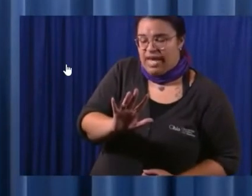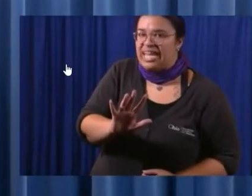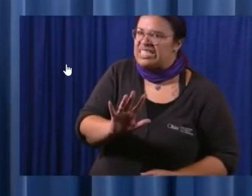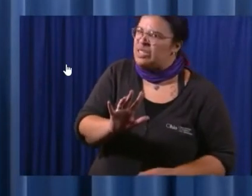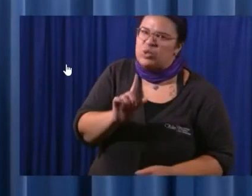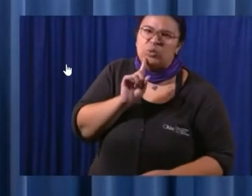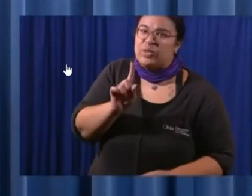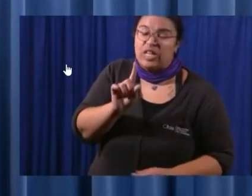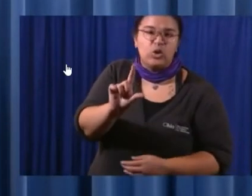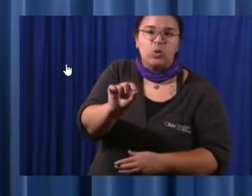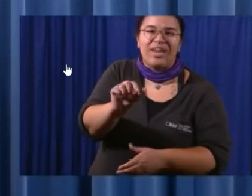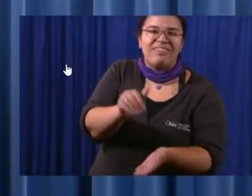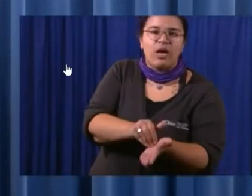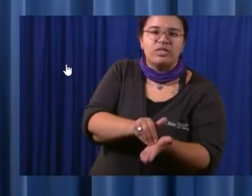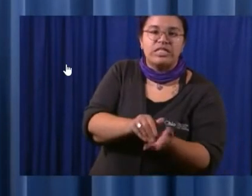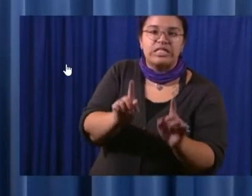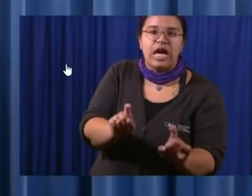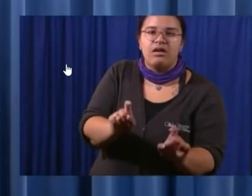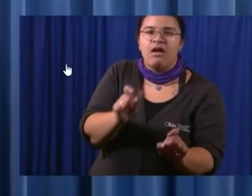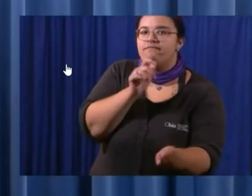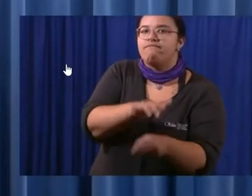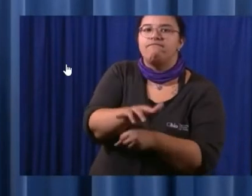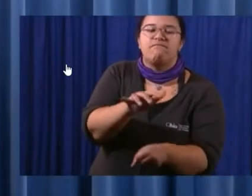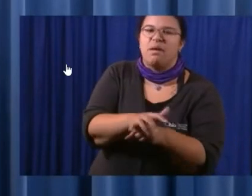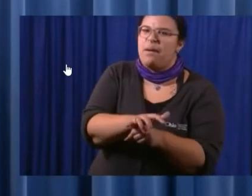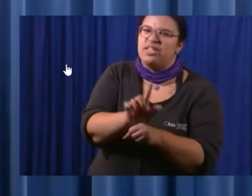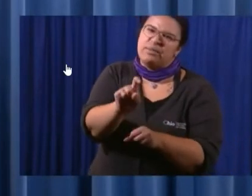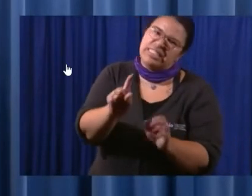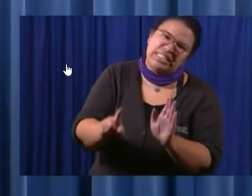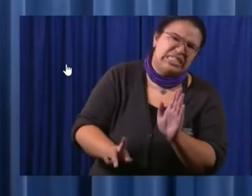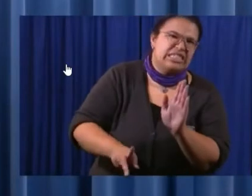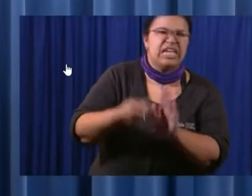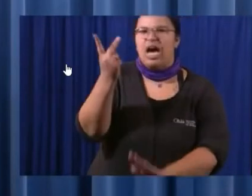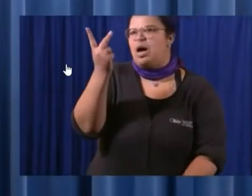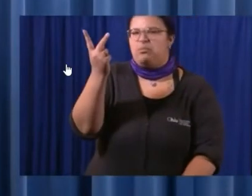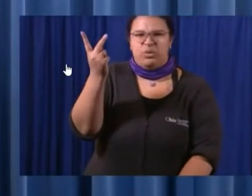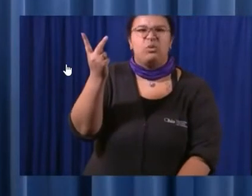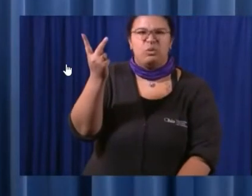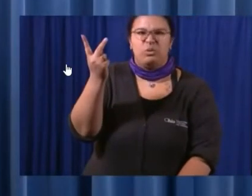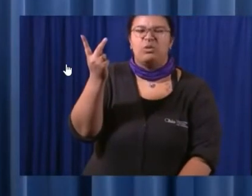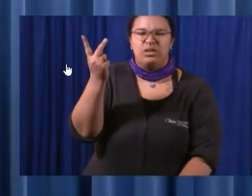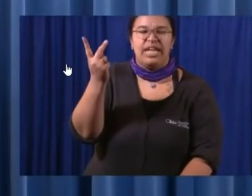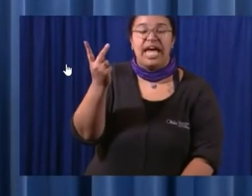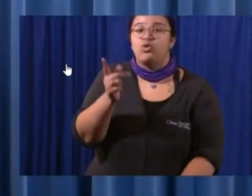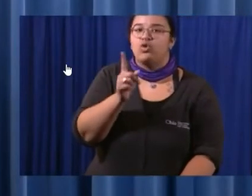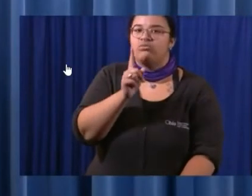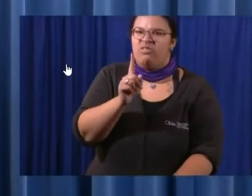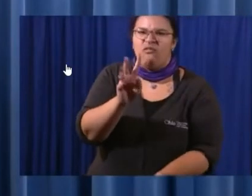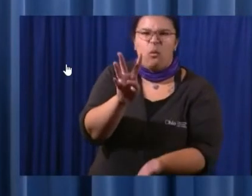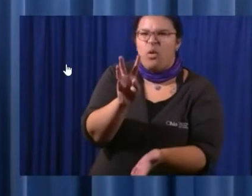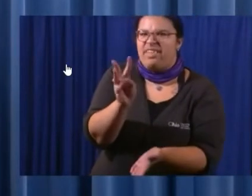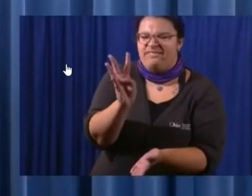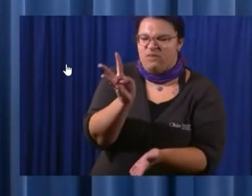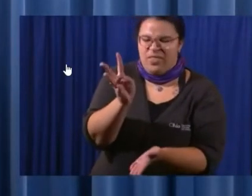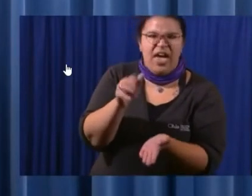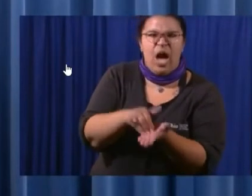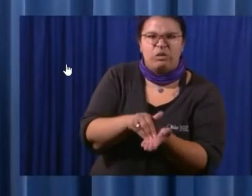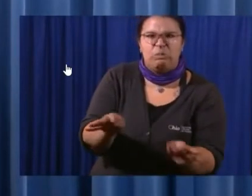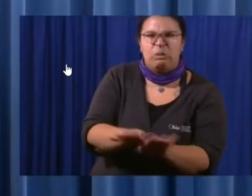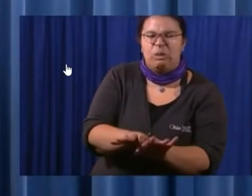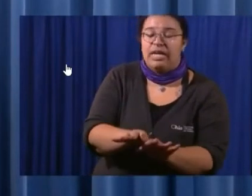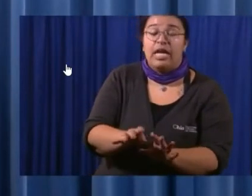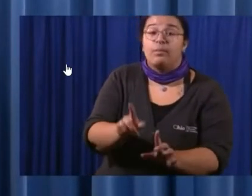that again. And we're going to do everything we can to do that. And that's more on me, it's more on the mayor, it's more on the